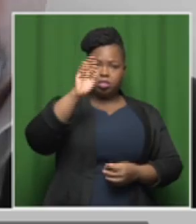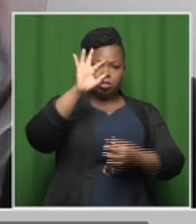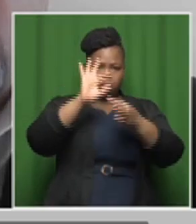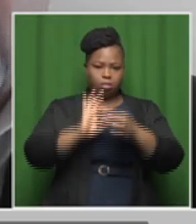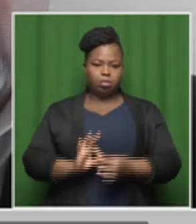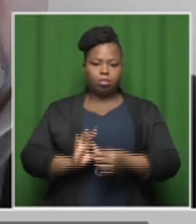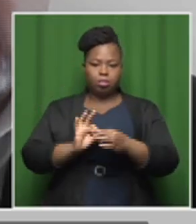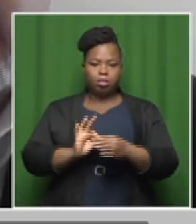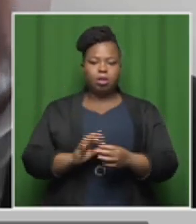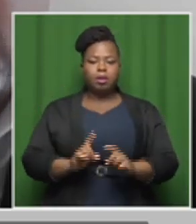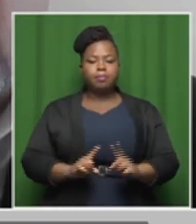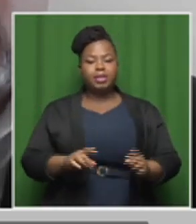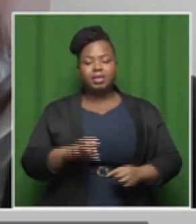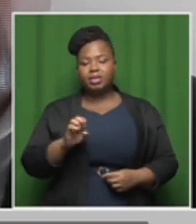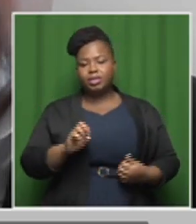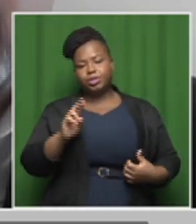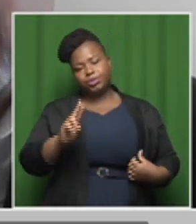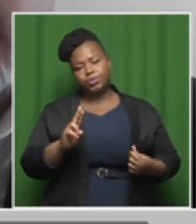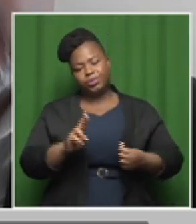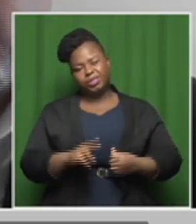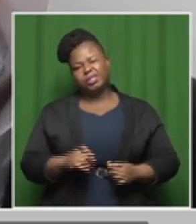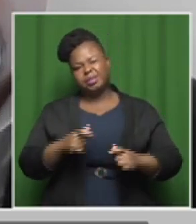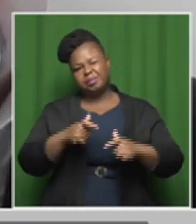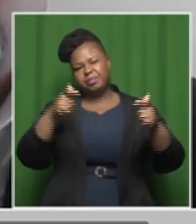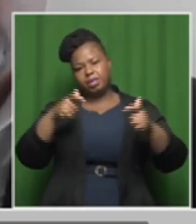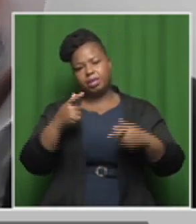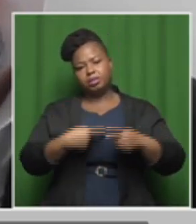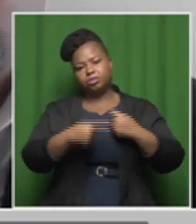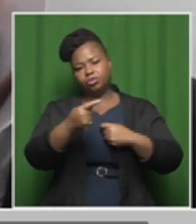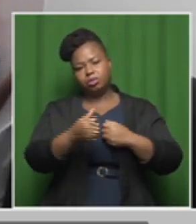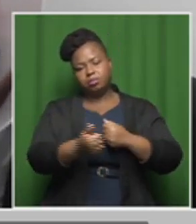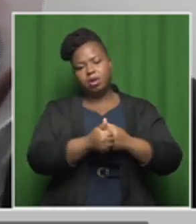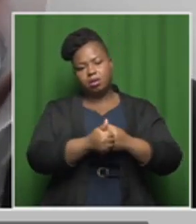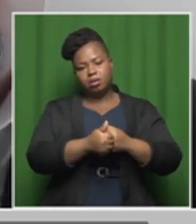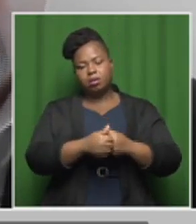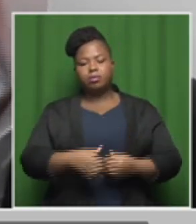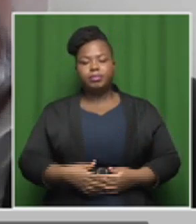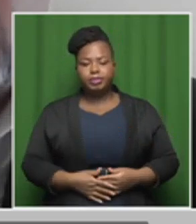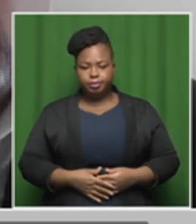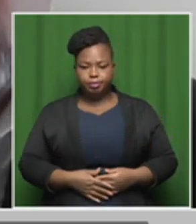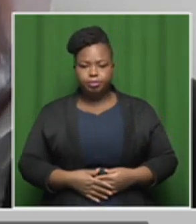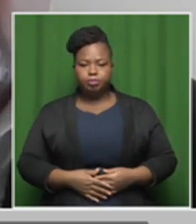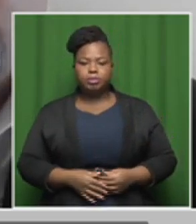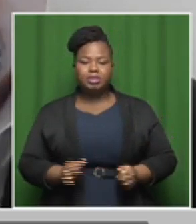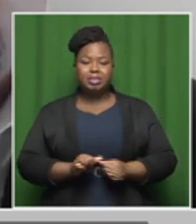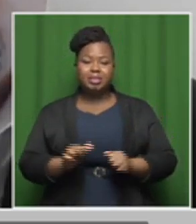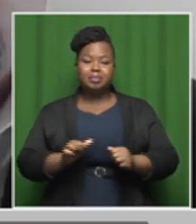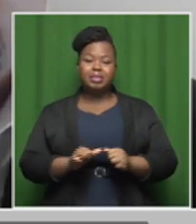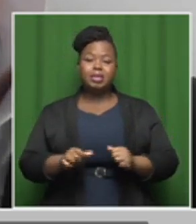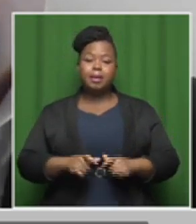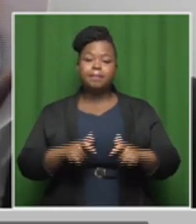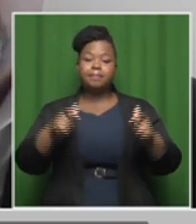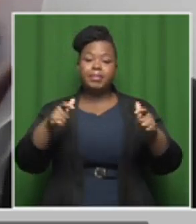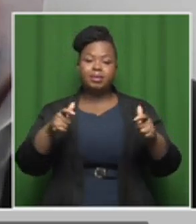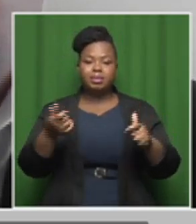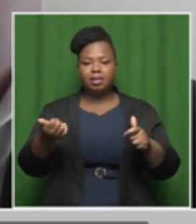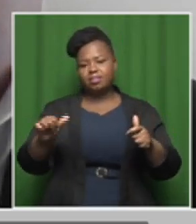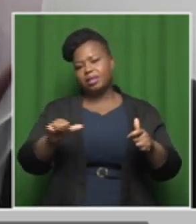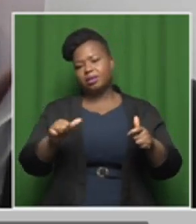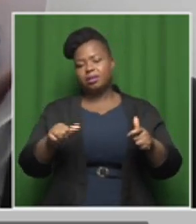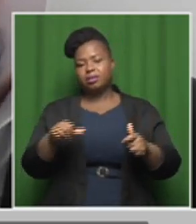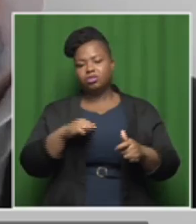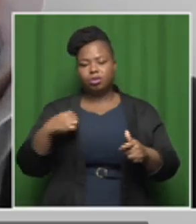the European Union is our largest trading partner, taken as a bloc, larger than China. And once you